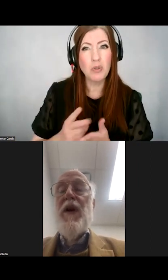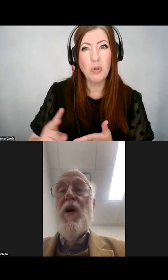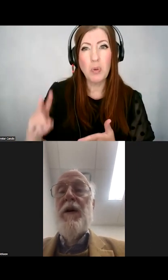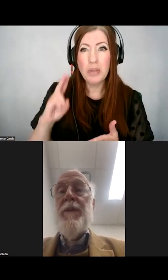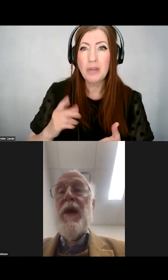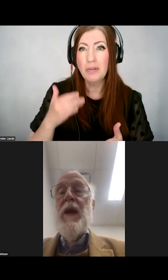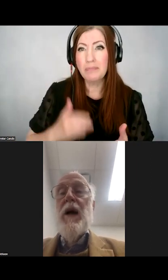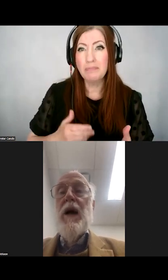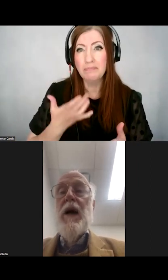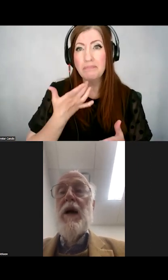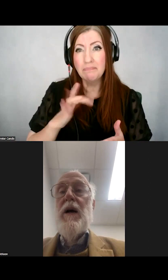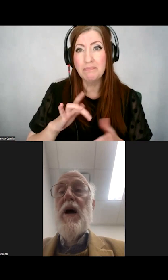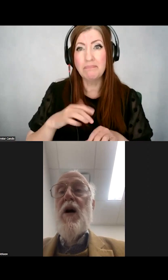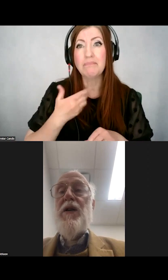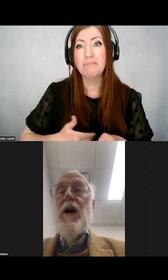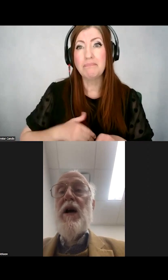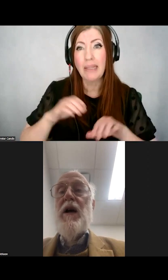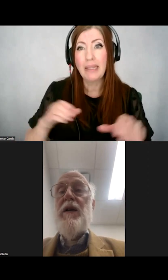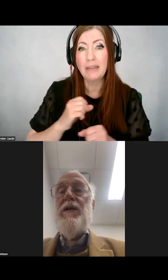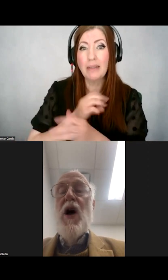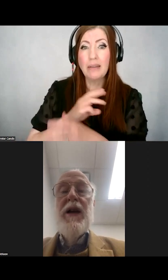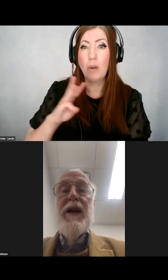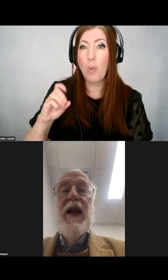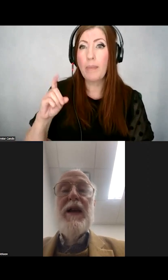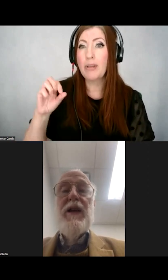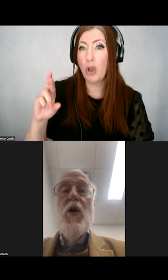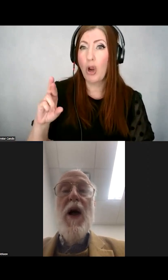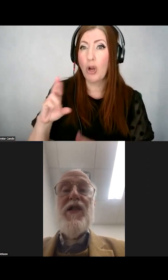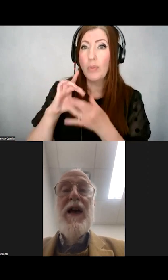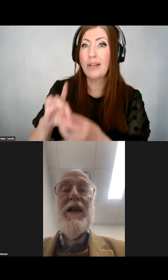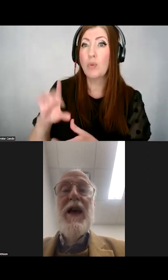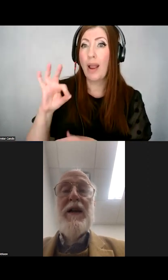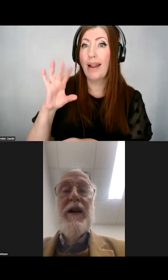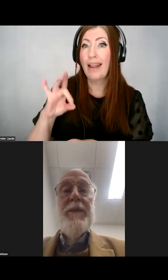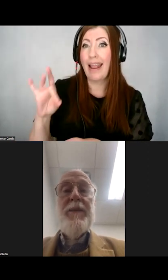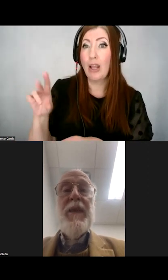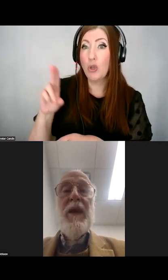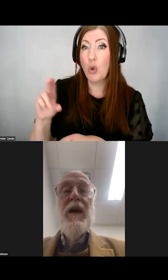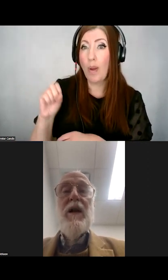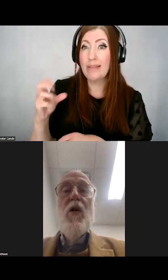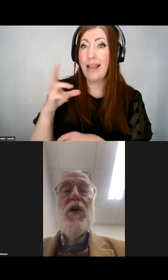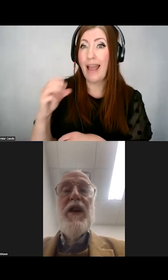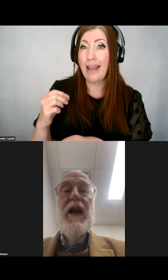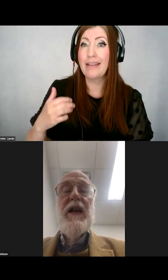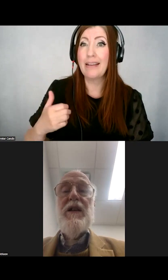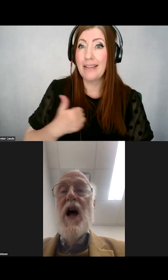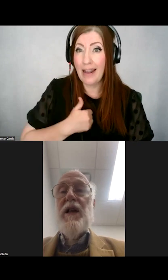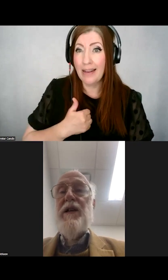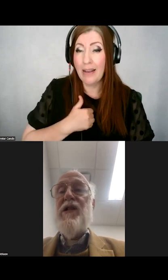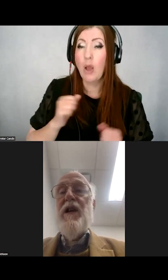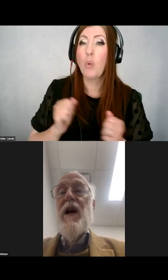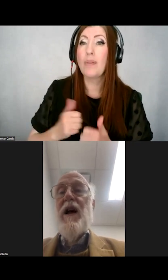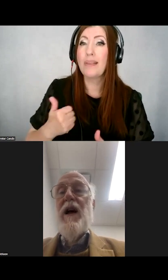doing a webinar on 988 in the US and Canada, along with